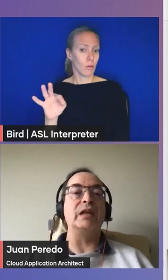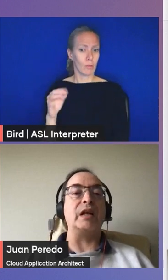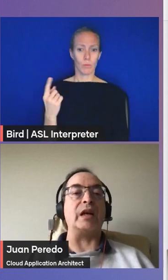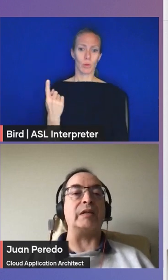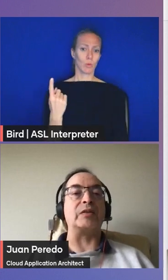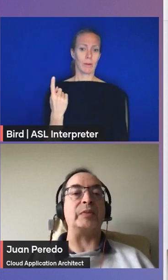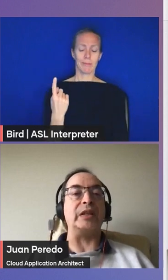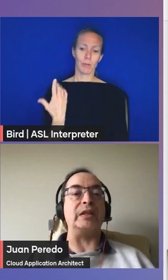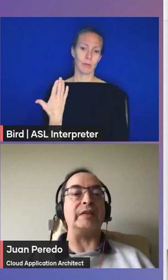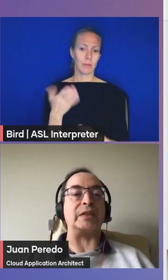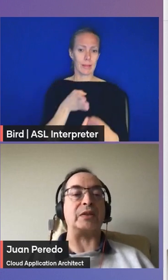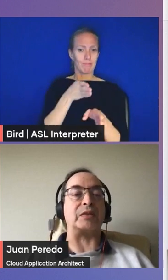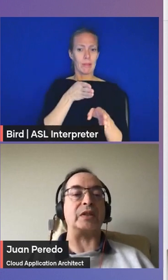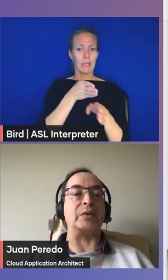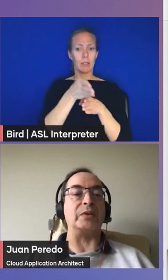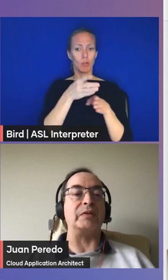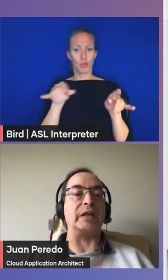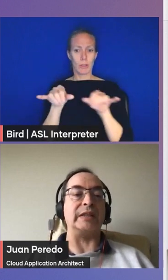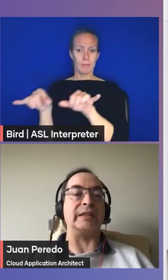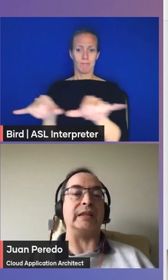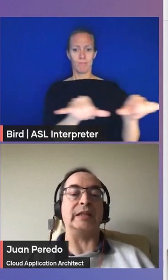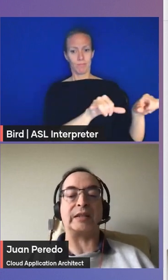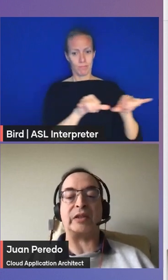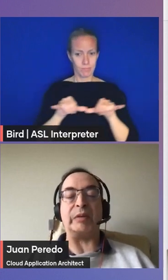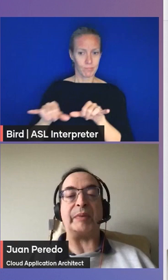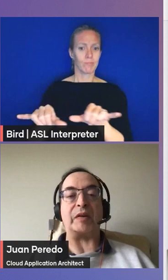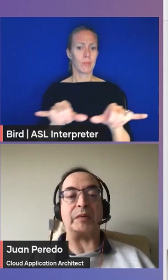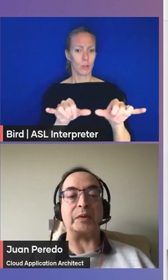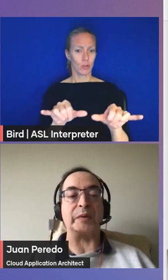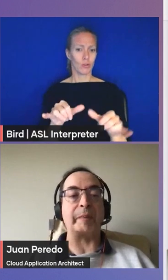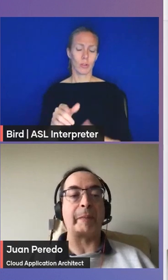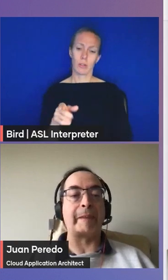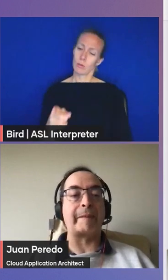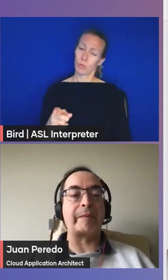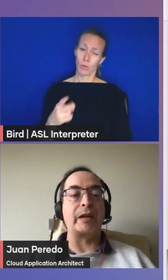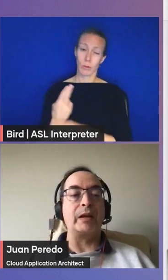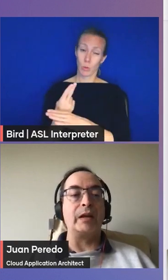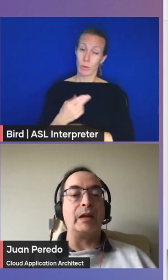standards to build an infrastructure as code, and an extremely powerful tool.